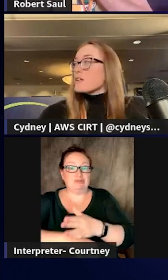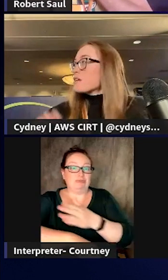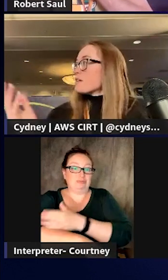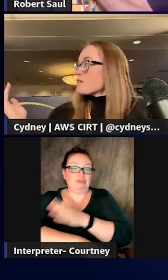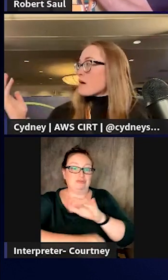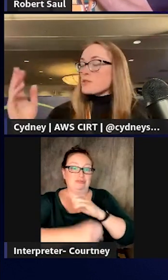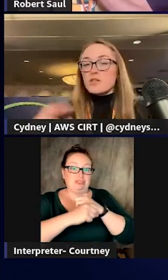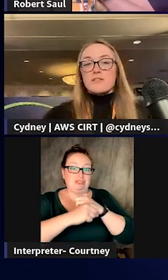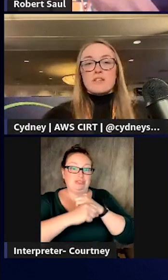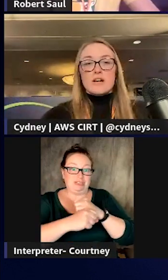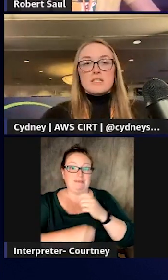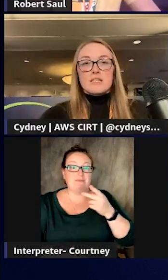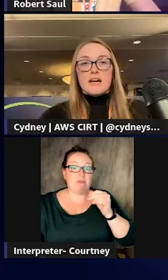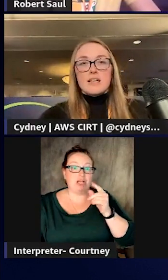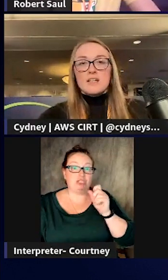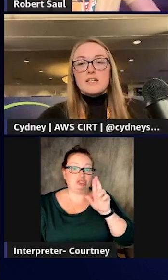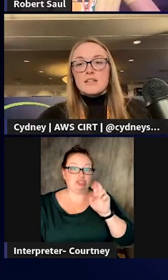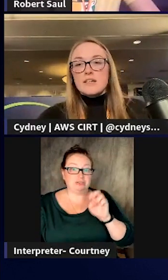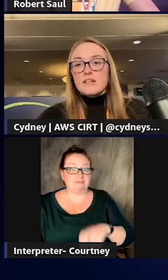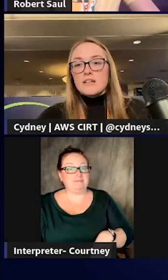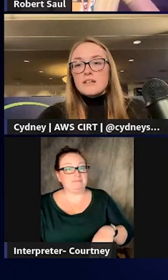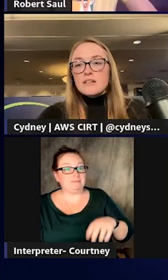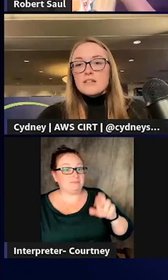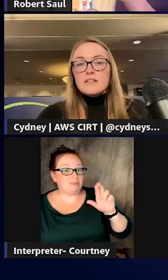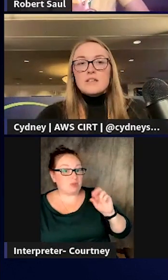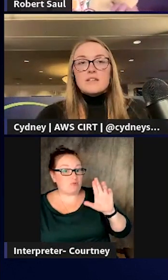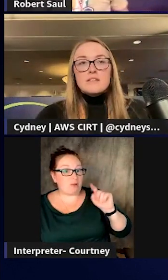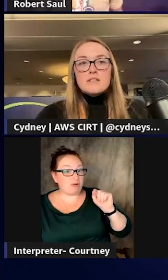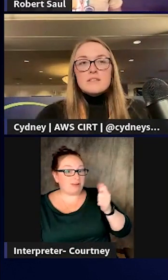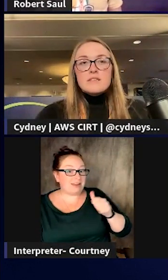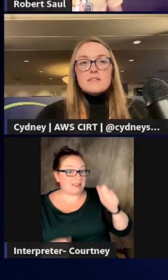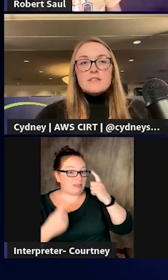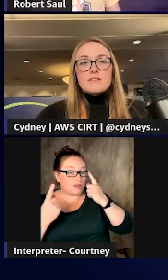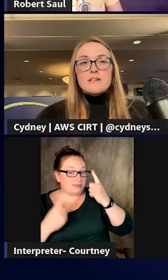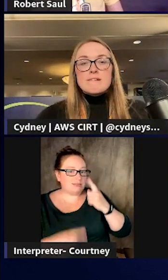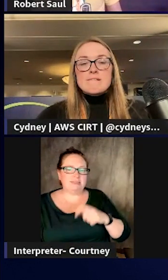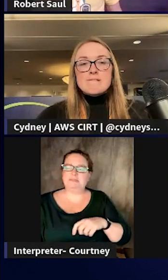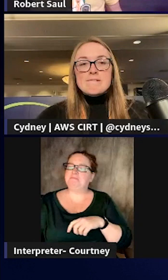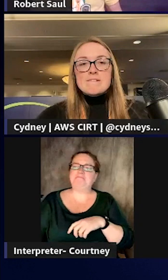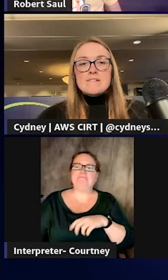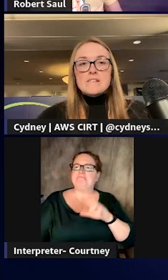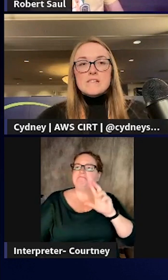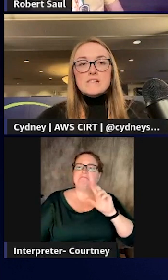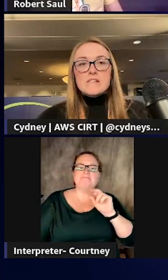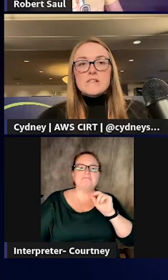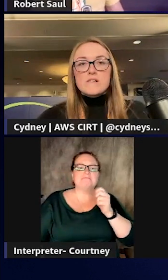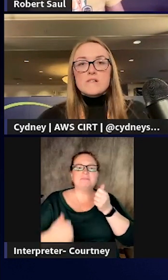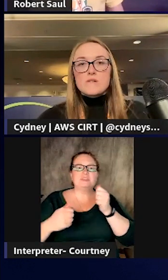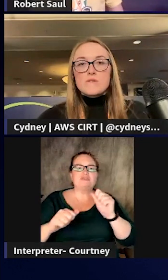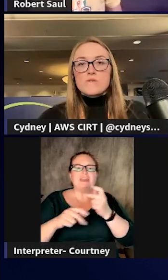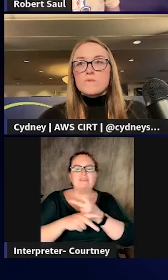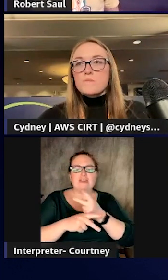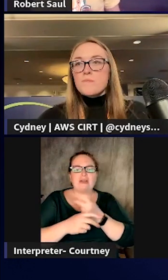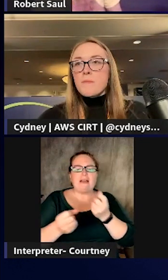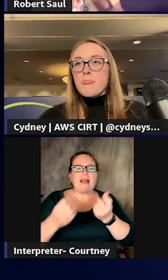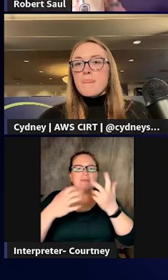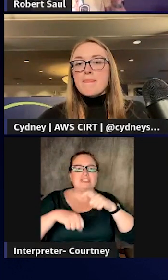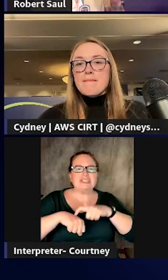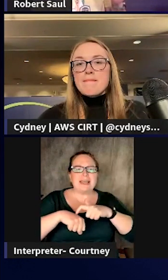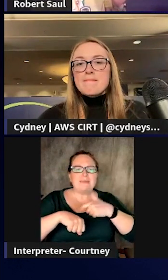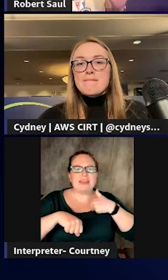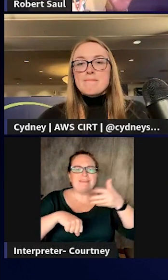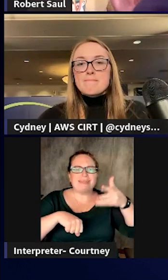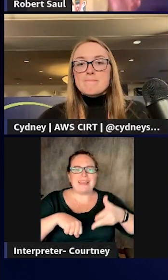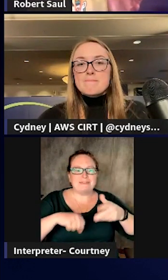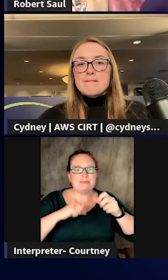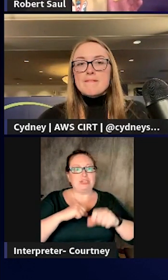posture. Robert, do you have any thoughts on that? Yeah, no, I'm just trying to figure out how much time we've got left here. We could do this